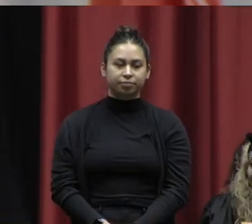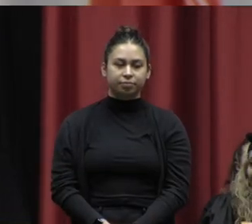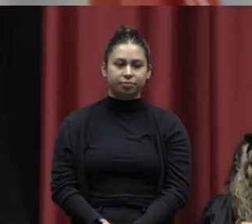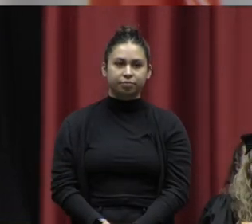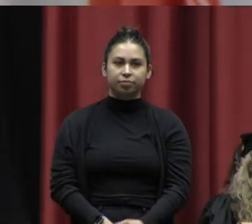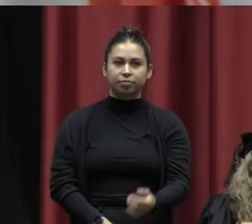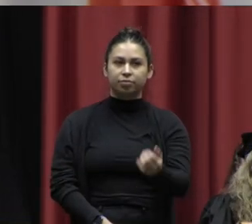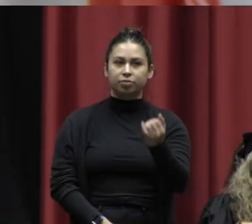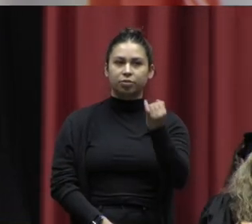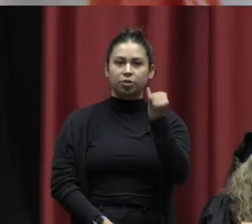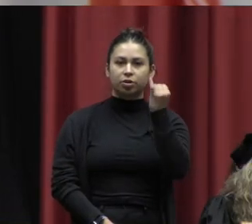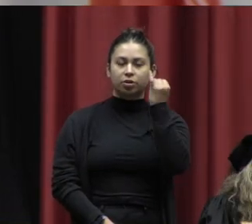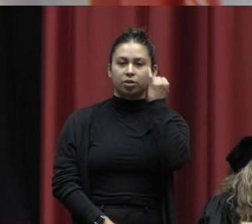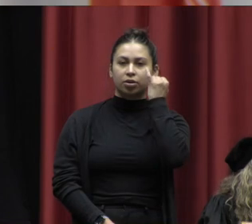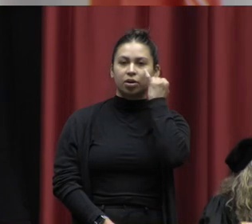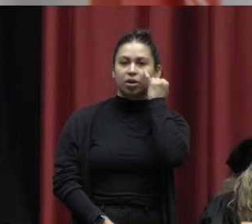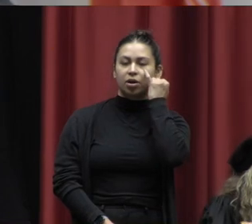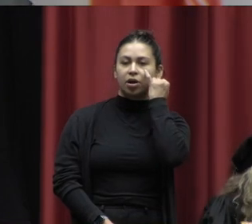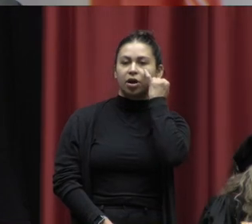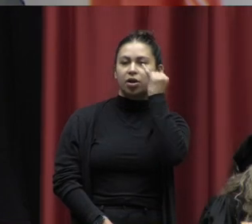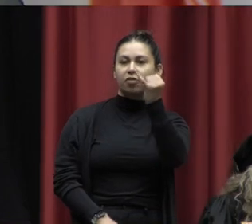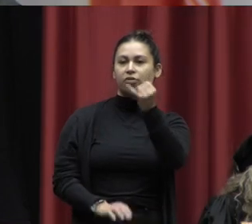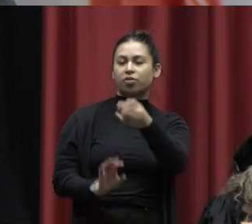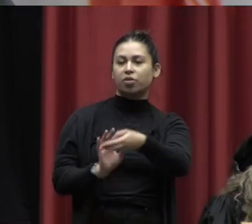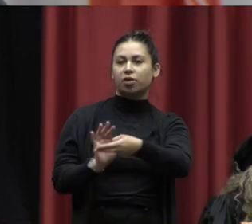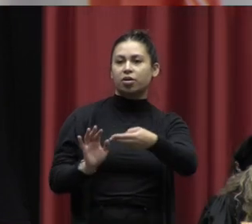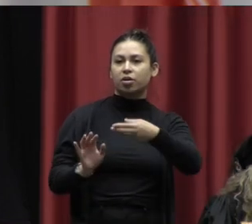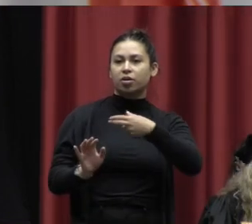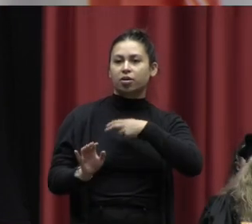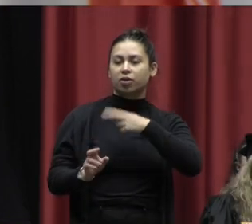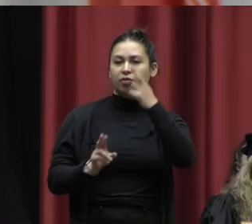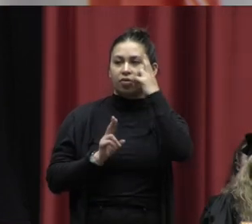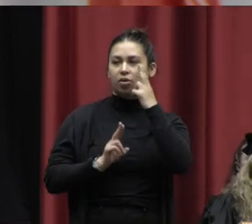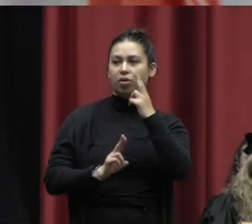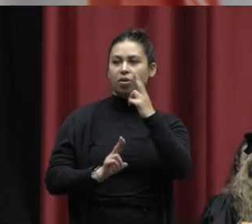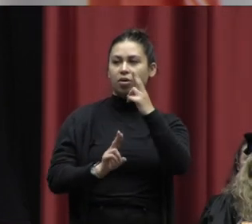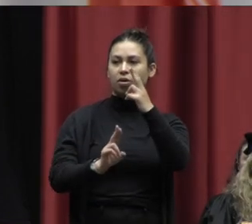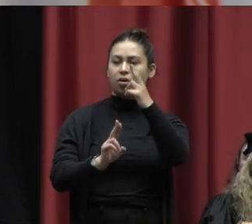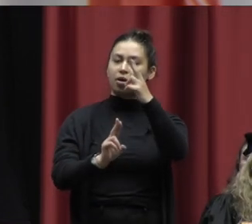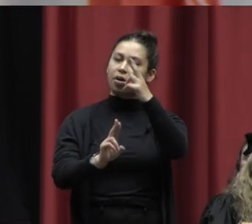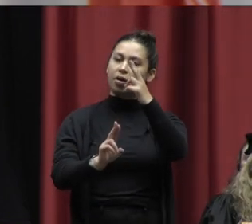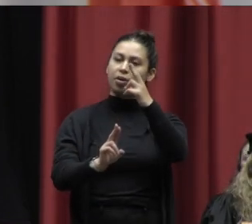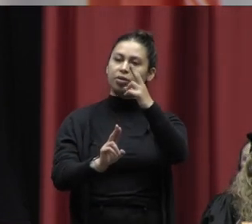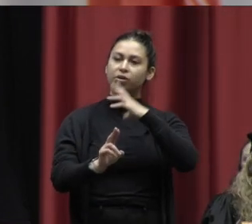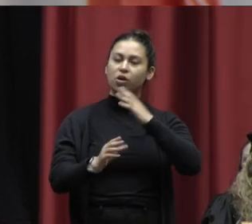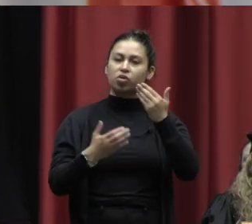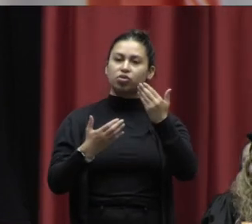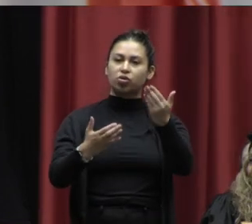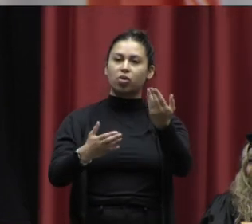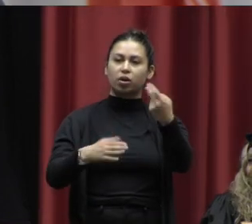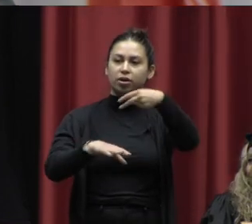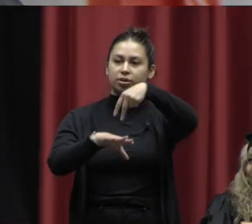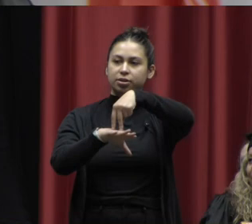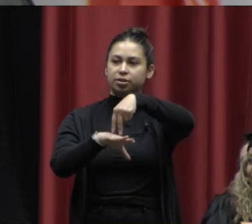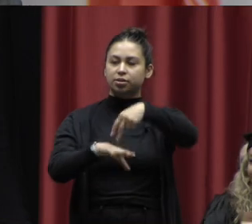If you have earned the designation of magna cum laude, will you please stand?